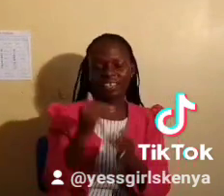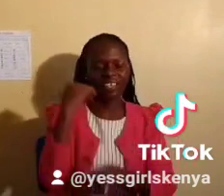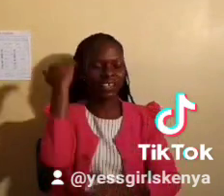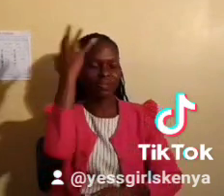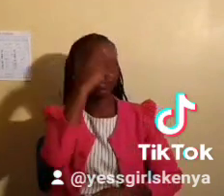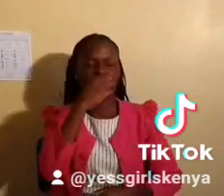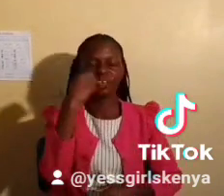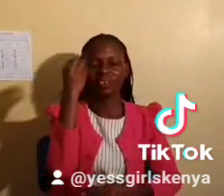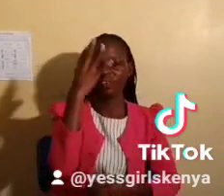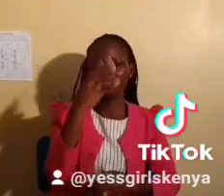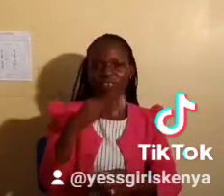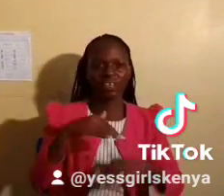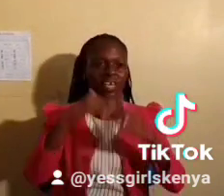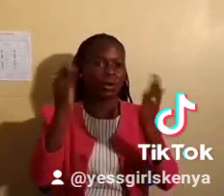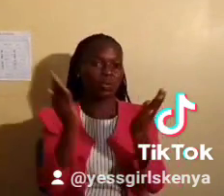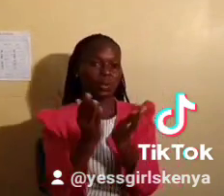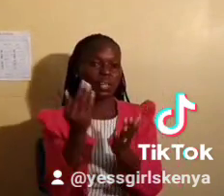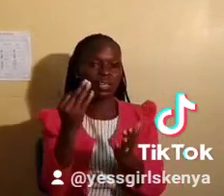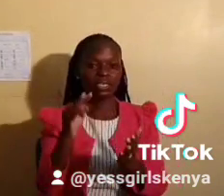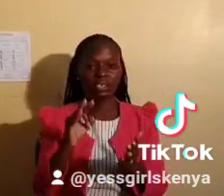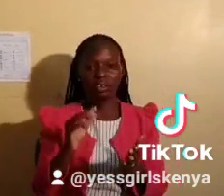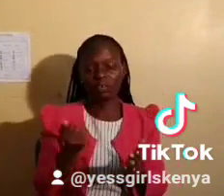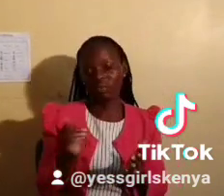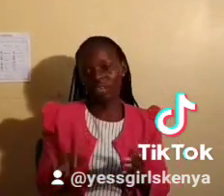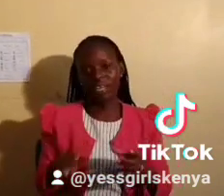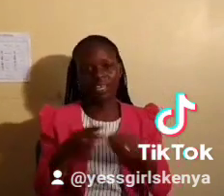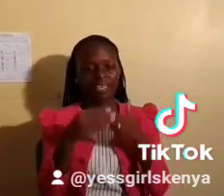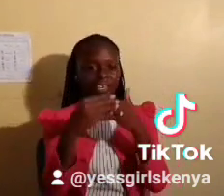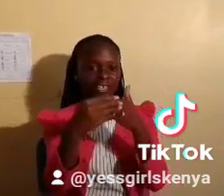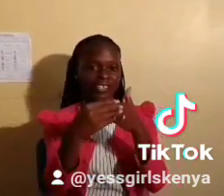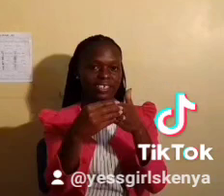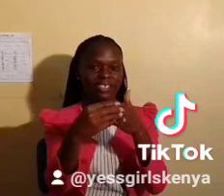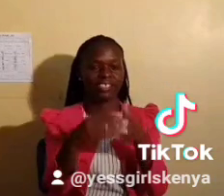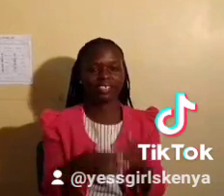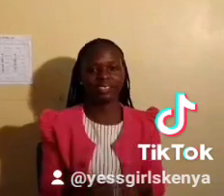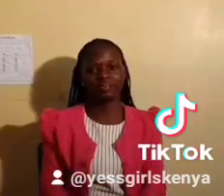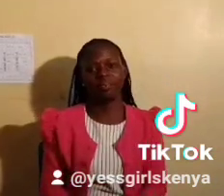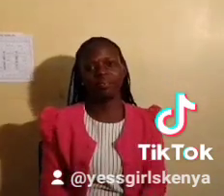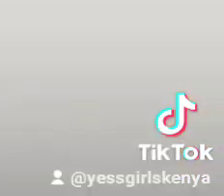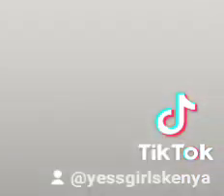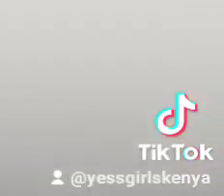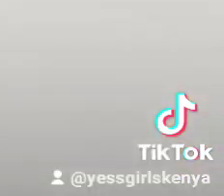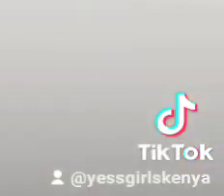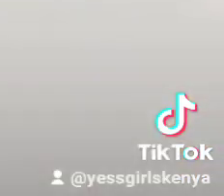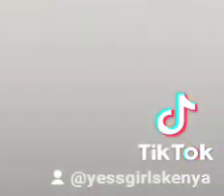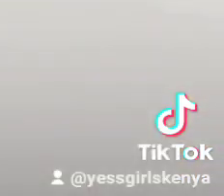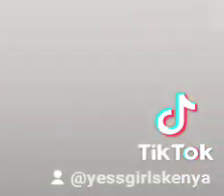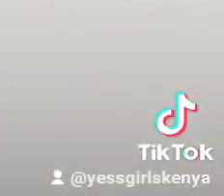our world, the beautiful world of girl guiding.